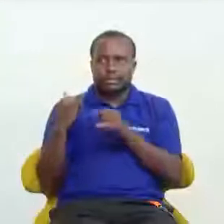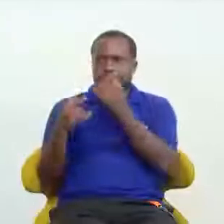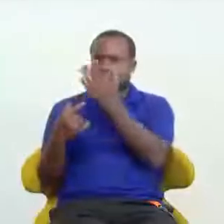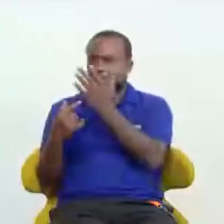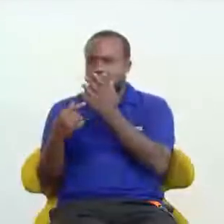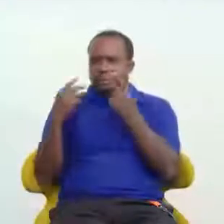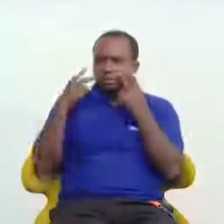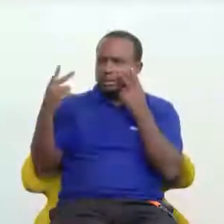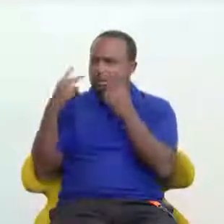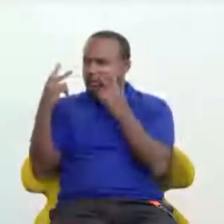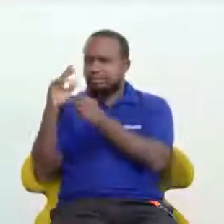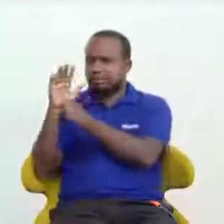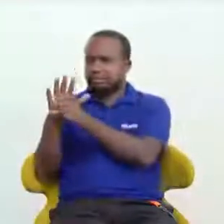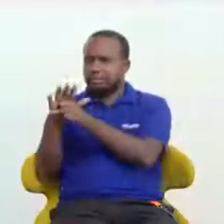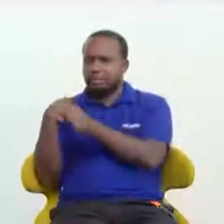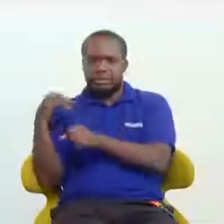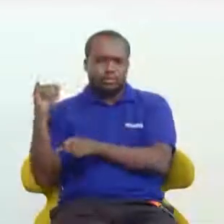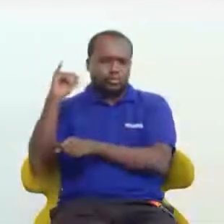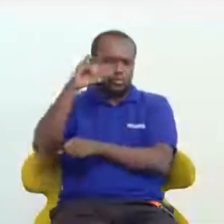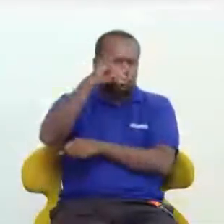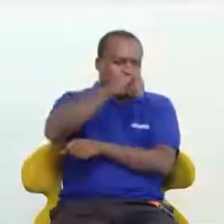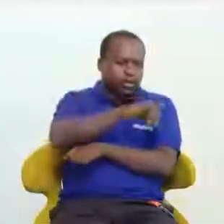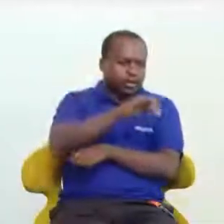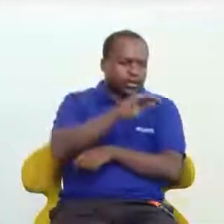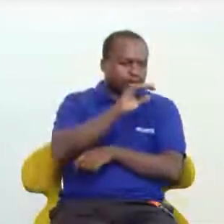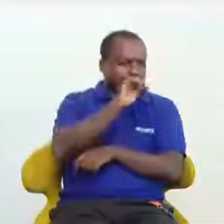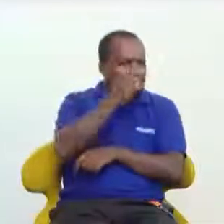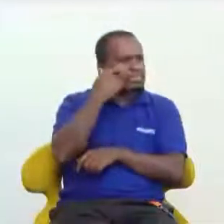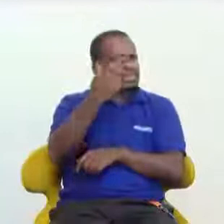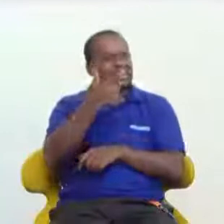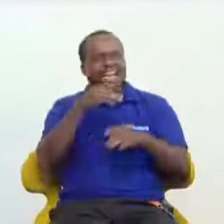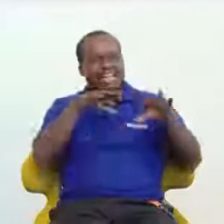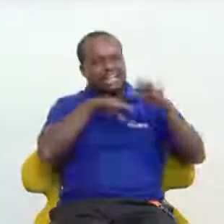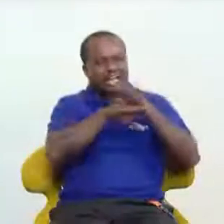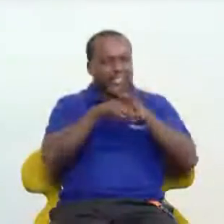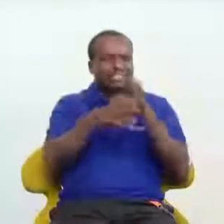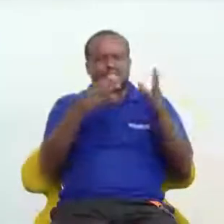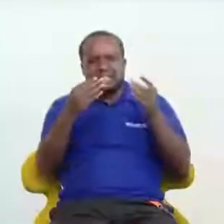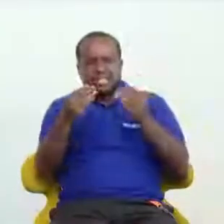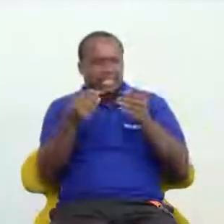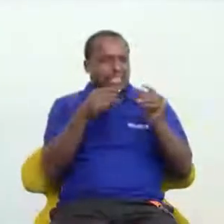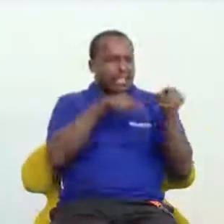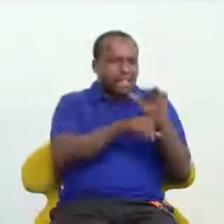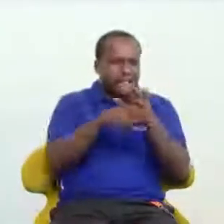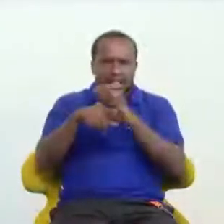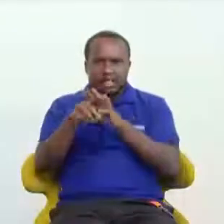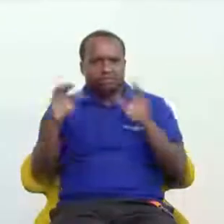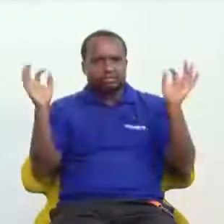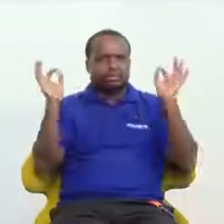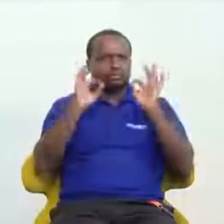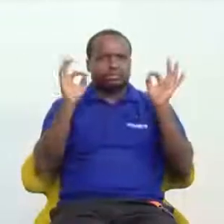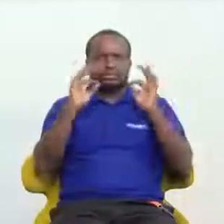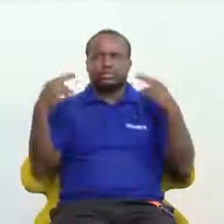So I literally came here thinking, we'll get AI credits, and we'll provide easy access to ads, and every idea that I had was